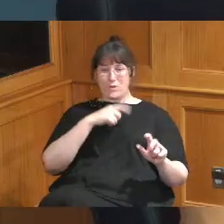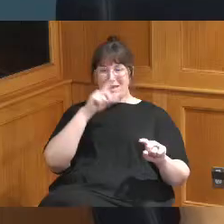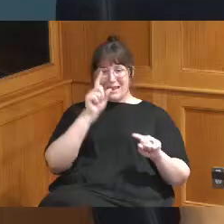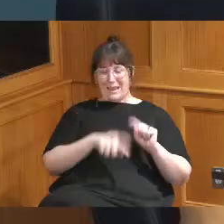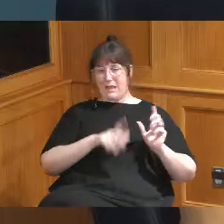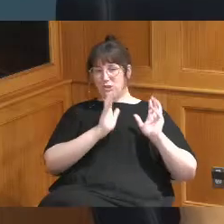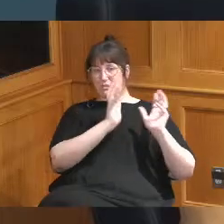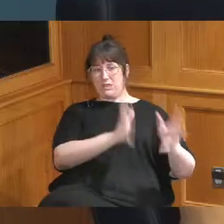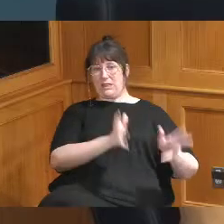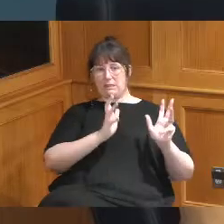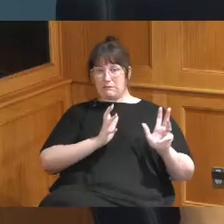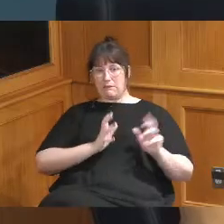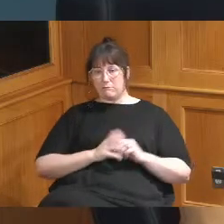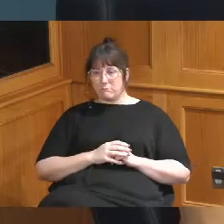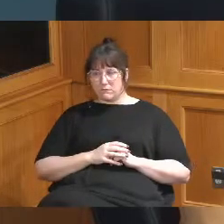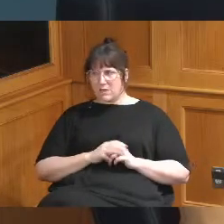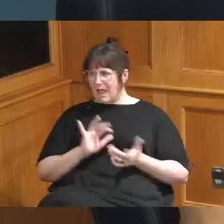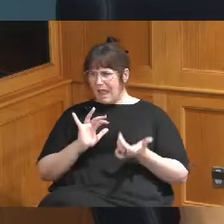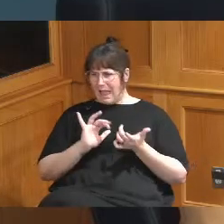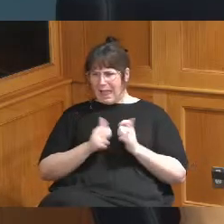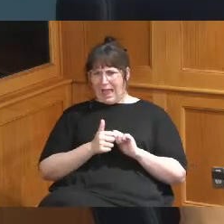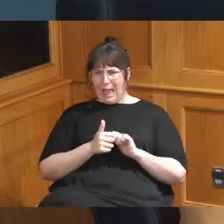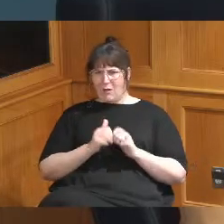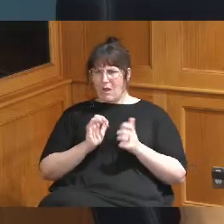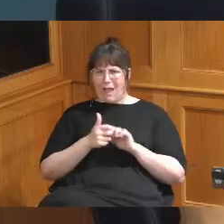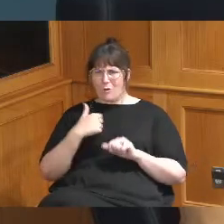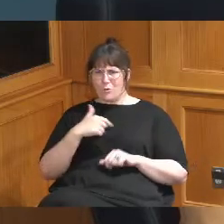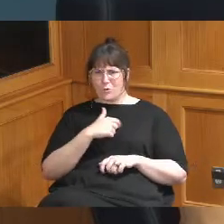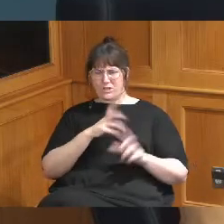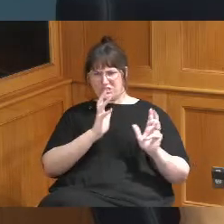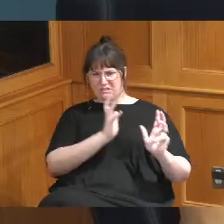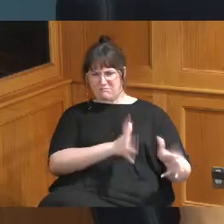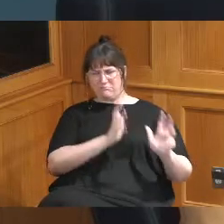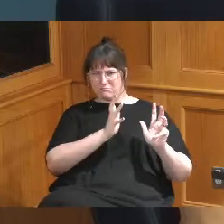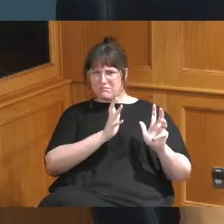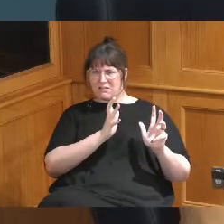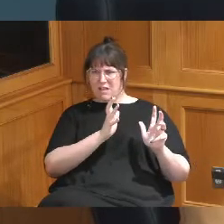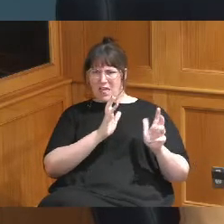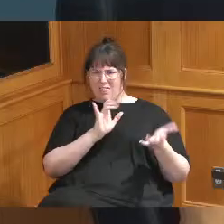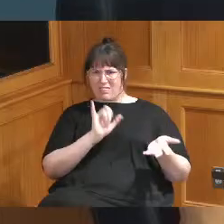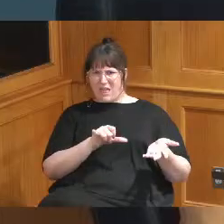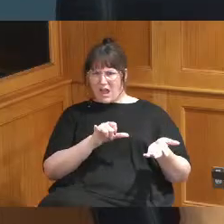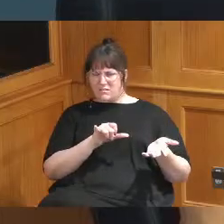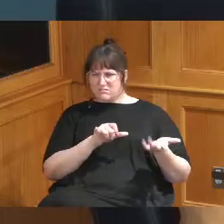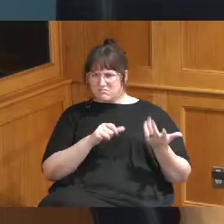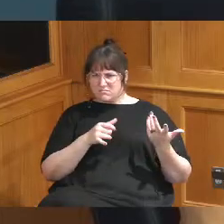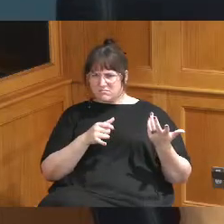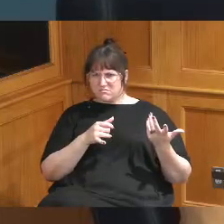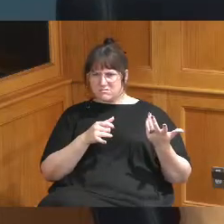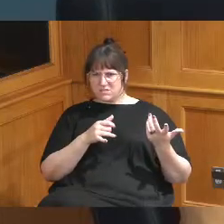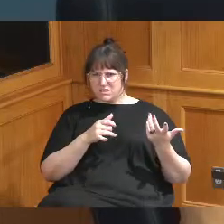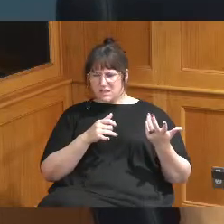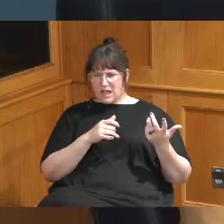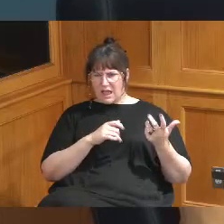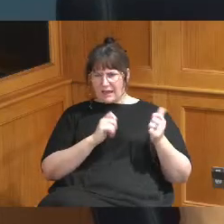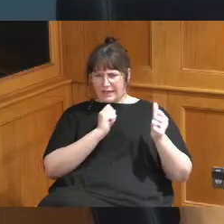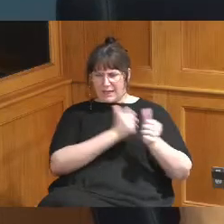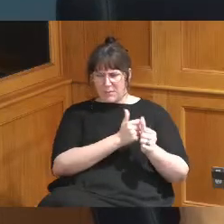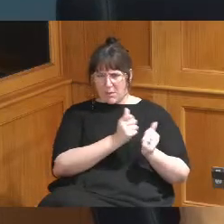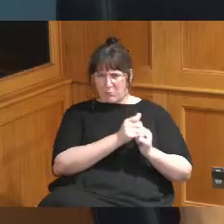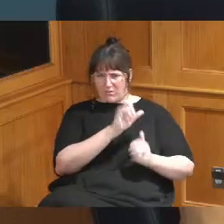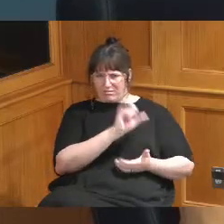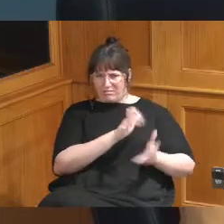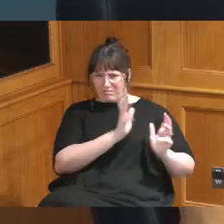that. I mean, how do we walk away from these two assets? How do we walk away from maintaining these two assets and having